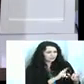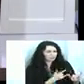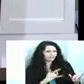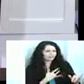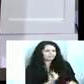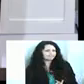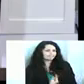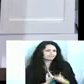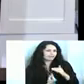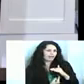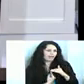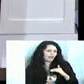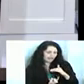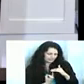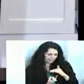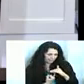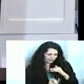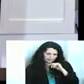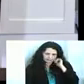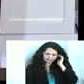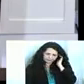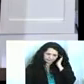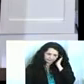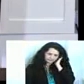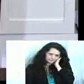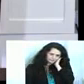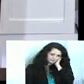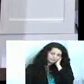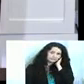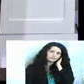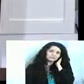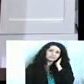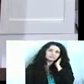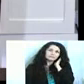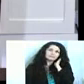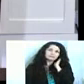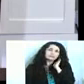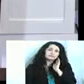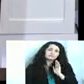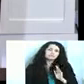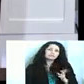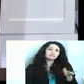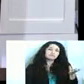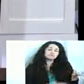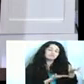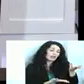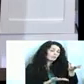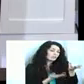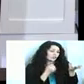isolated. I probably think that she may have even thought about throwing herself down the well